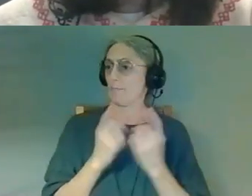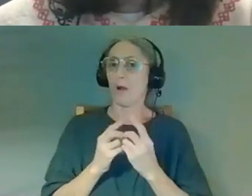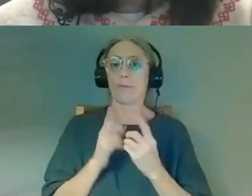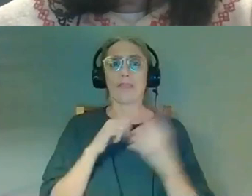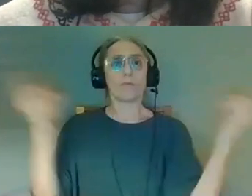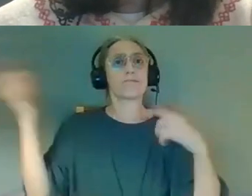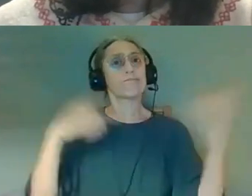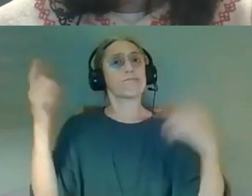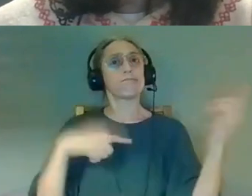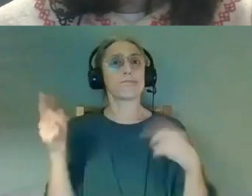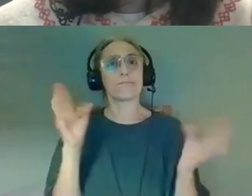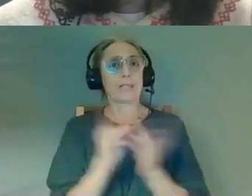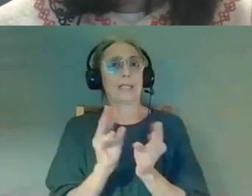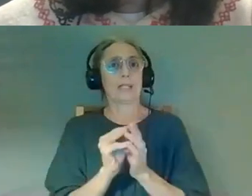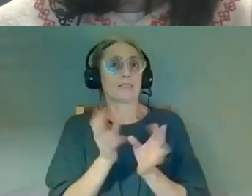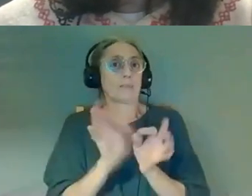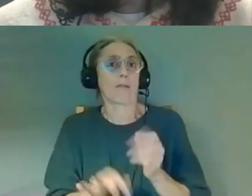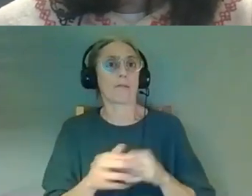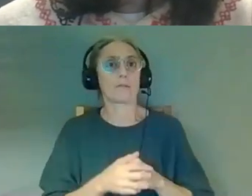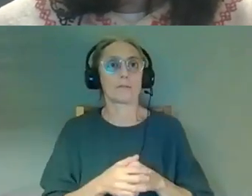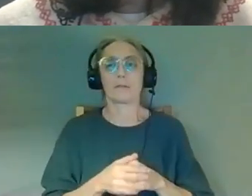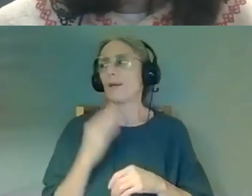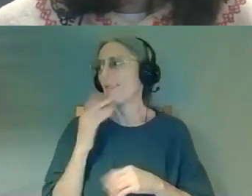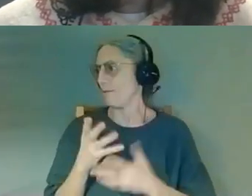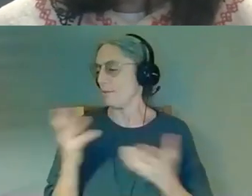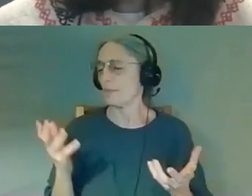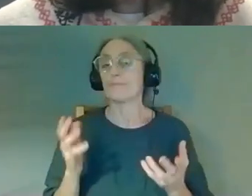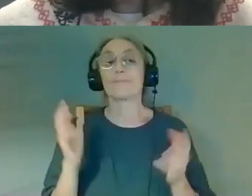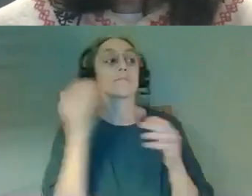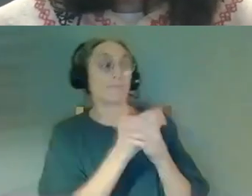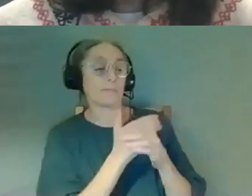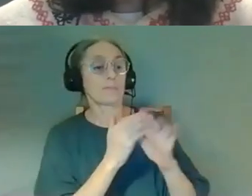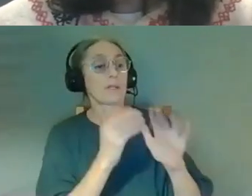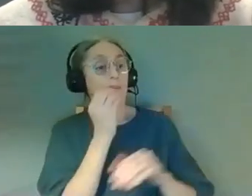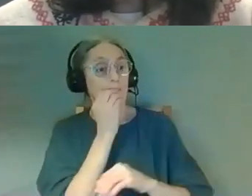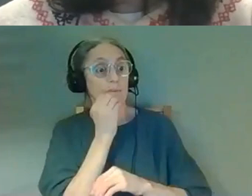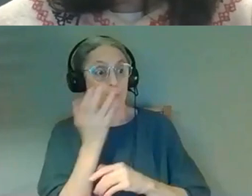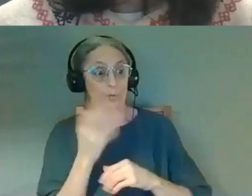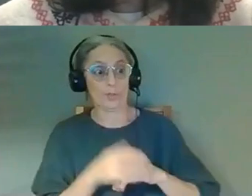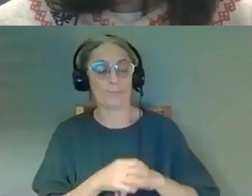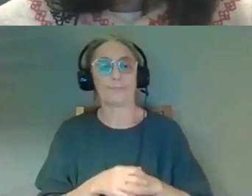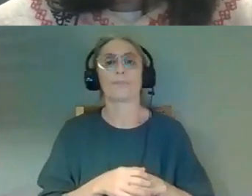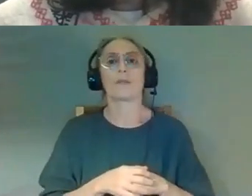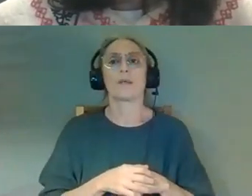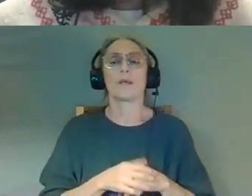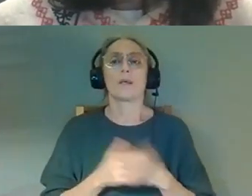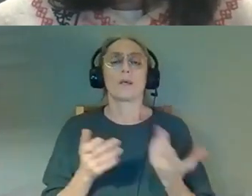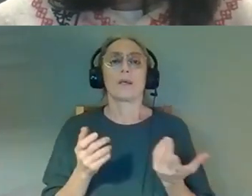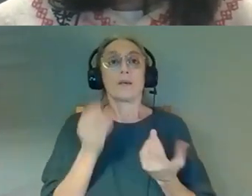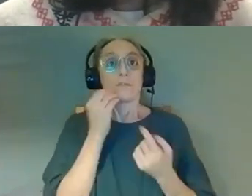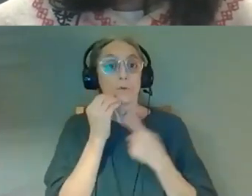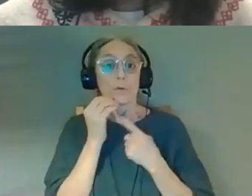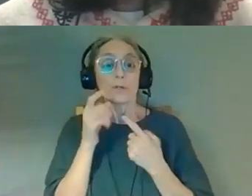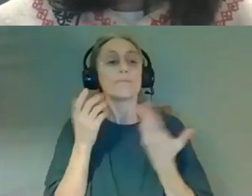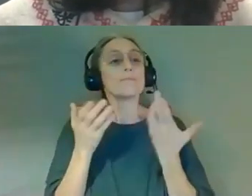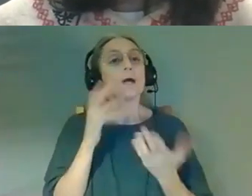that. Thank you so much. Honestly, as it relates to food, you know, if we need to get someone from the Department of